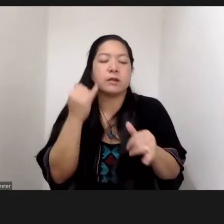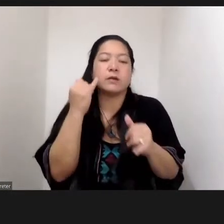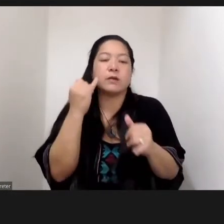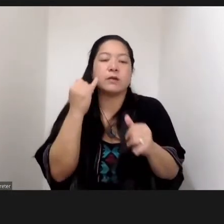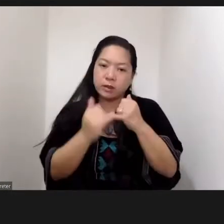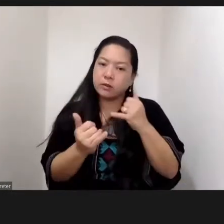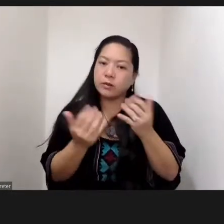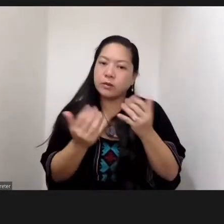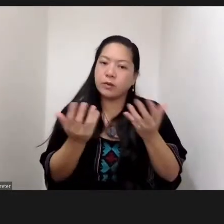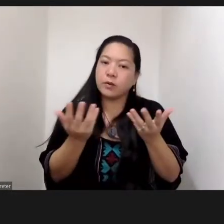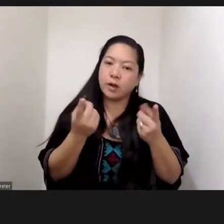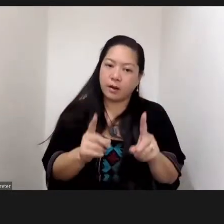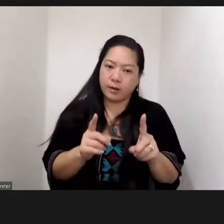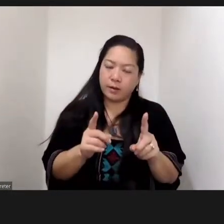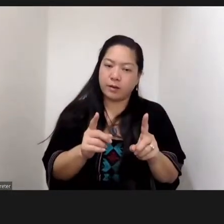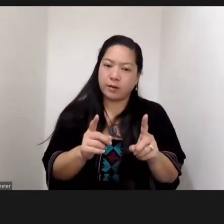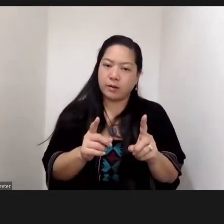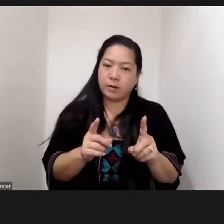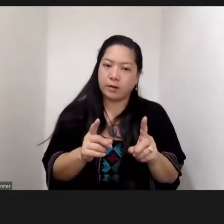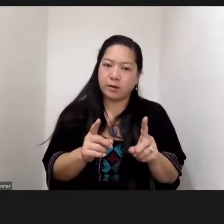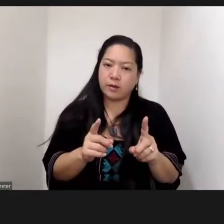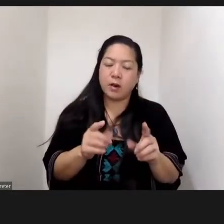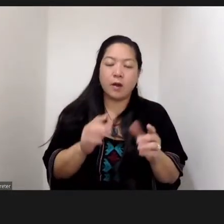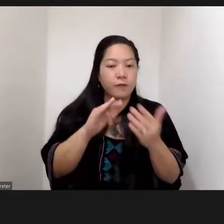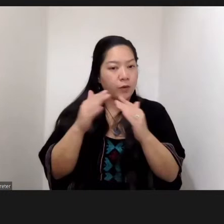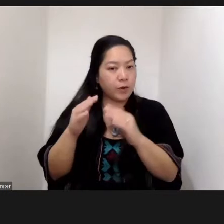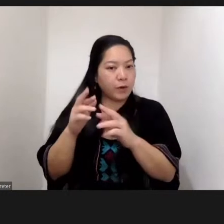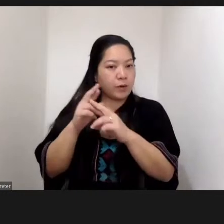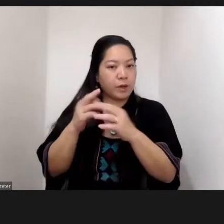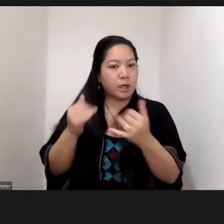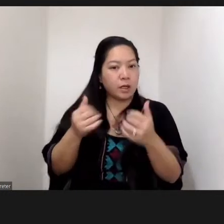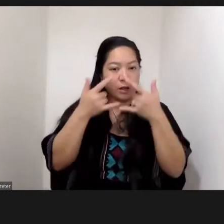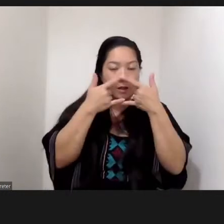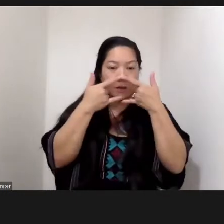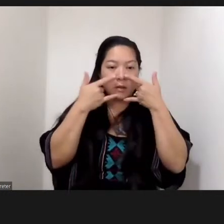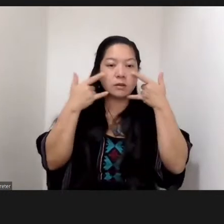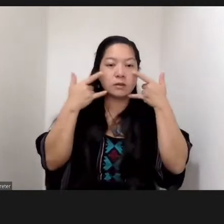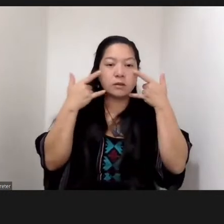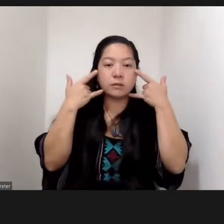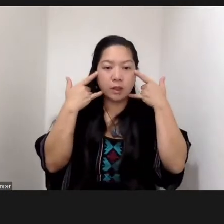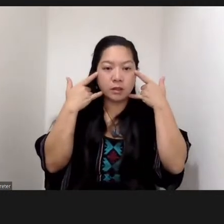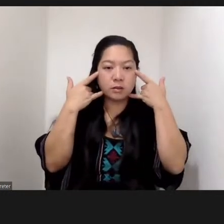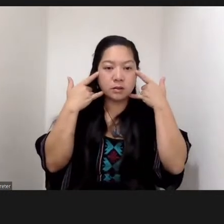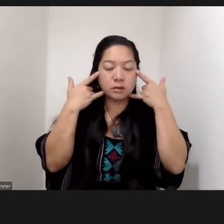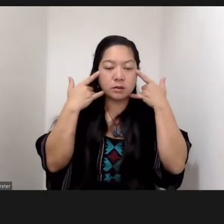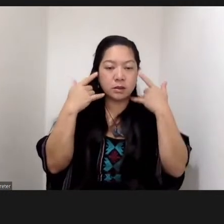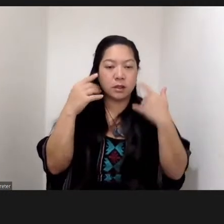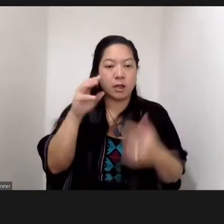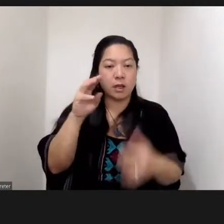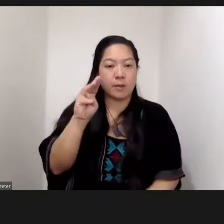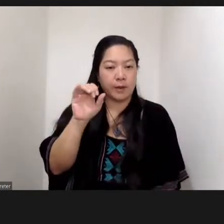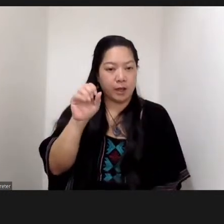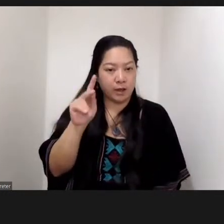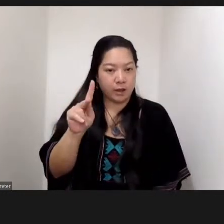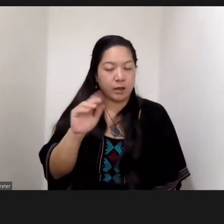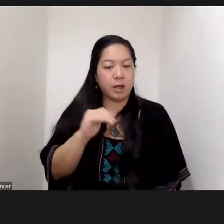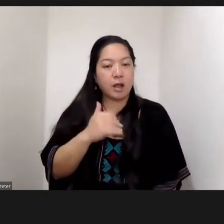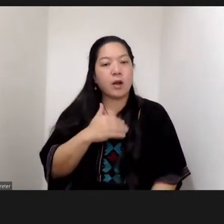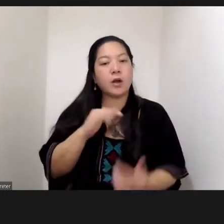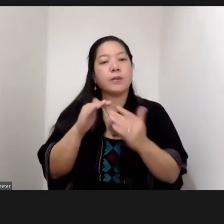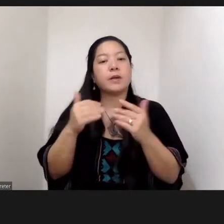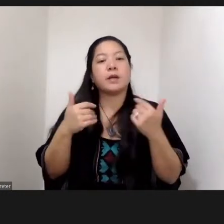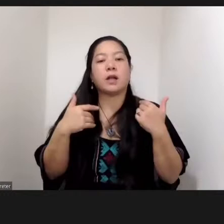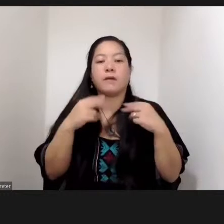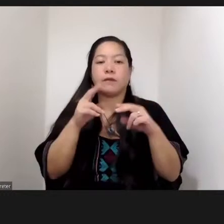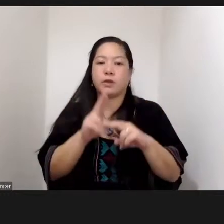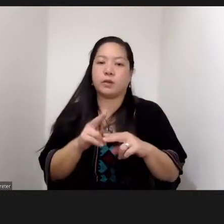remaining category of community restrictions, the mask mandate. Our community has embraced the use